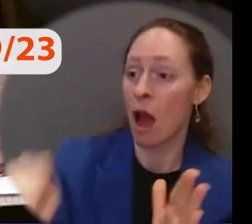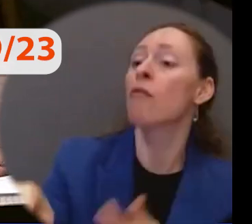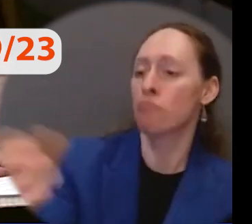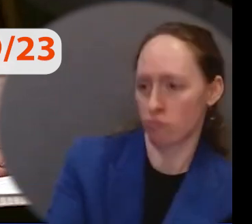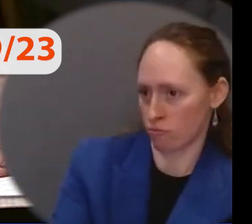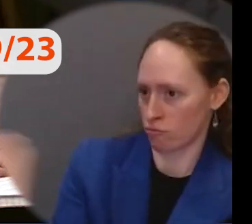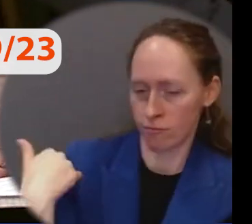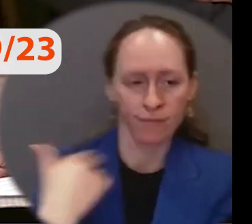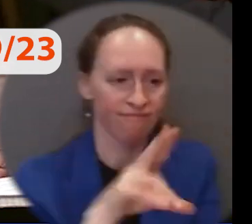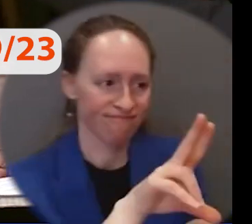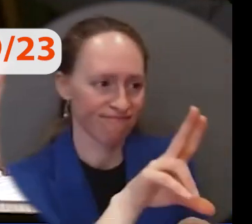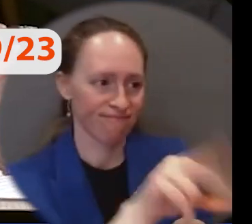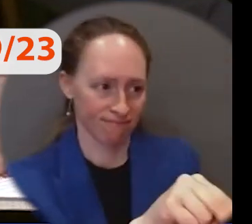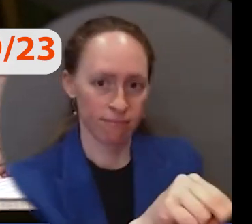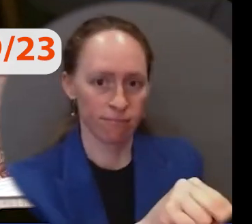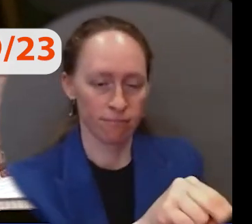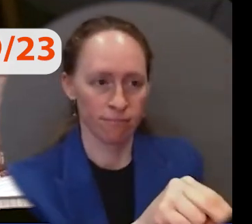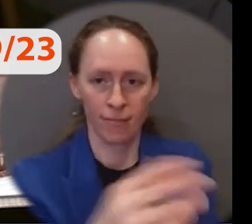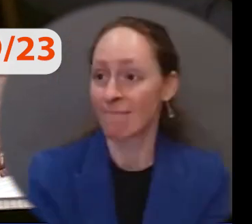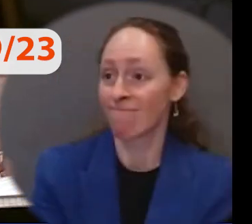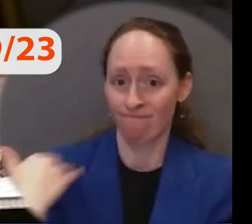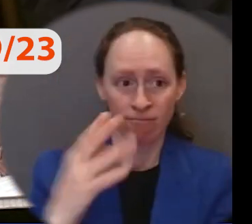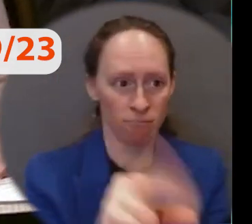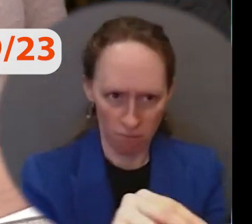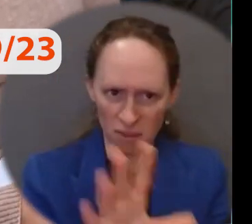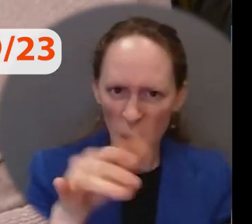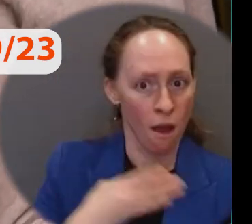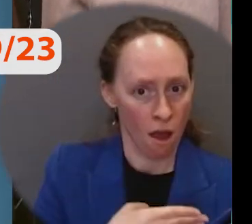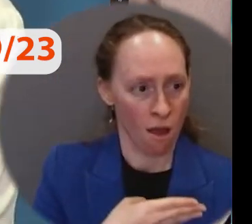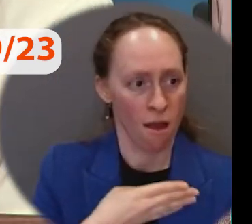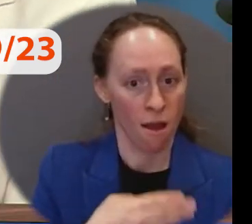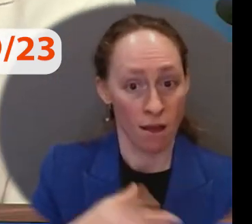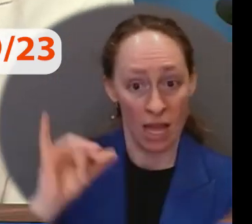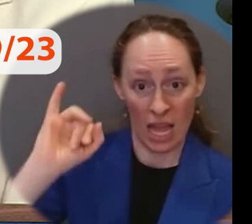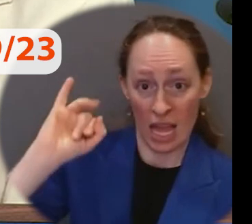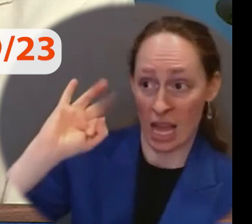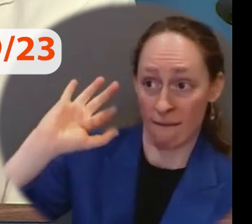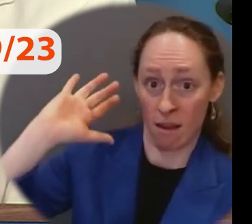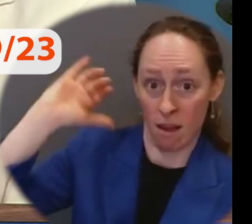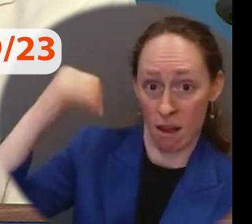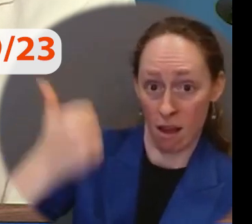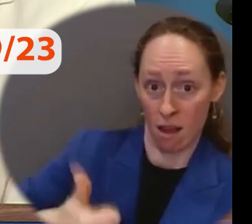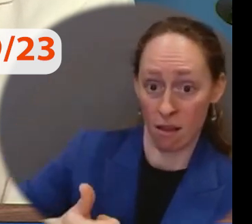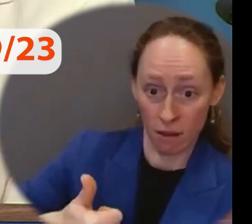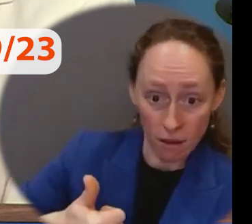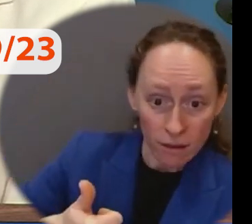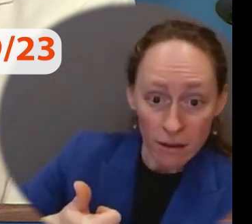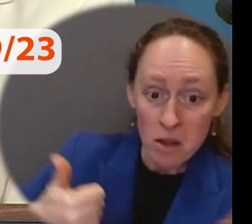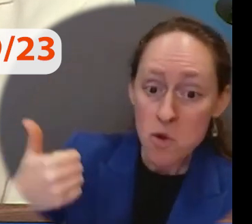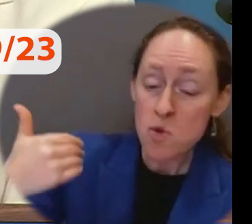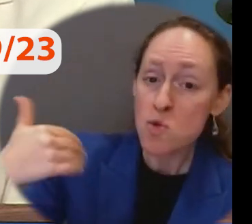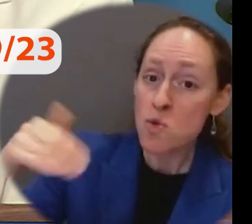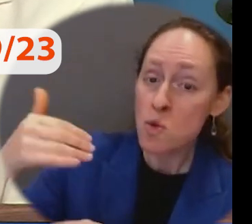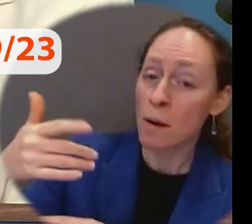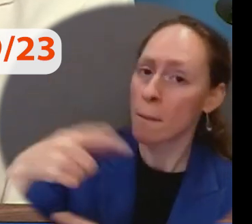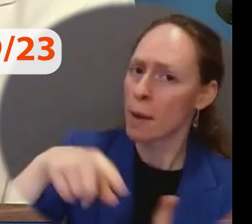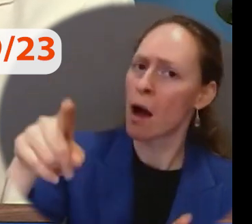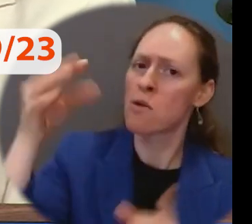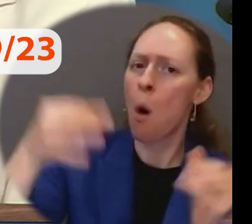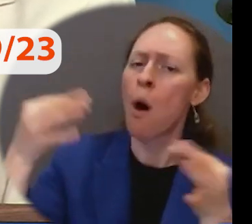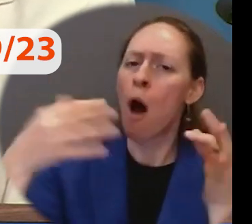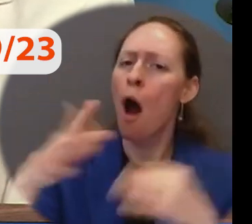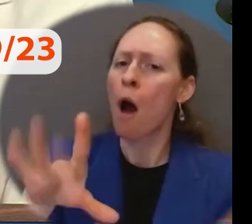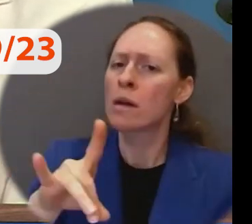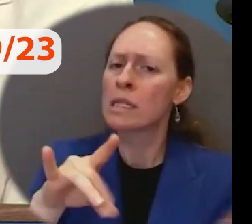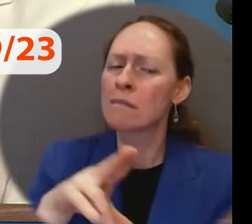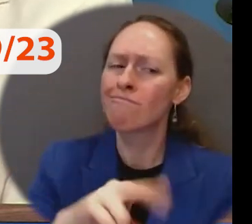now be changed, that a conservative court could use this to revisit? And what I said at the top when I was asked this question by Chris is that the law is incredibly